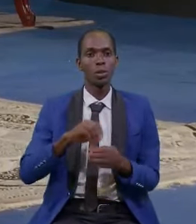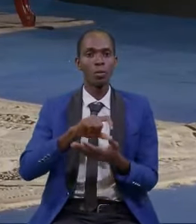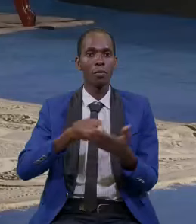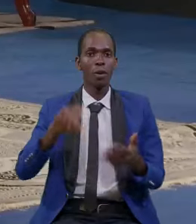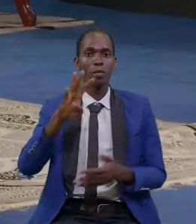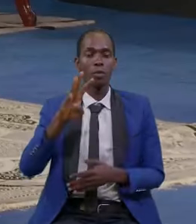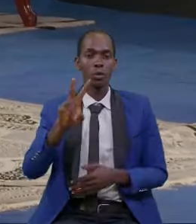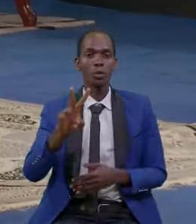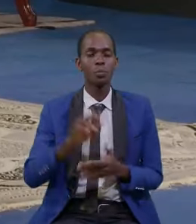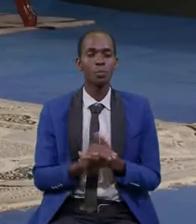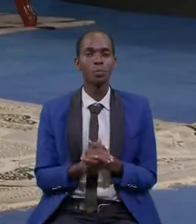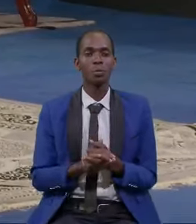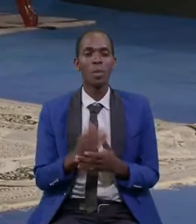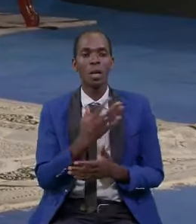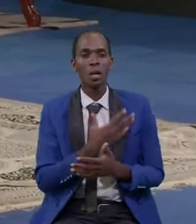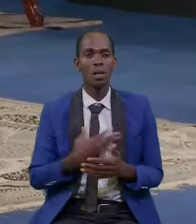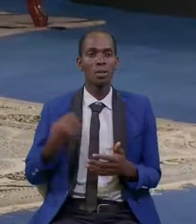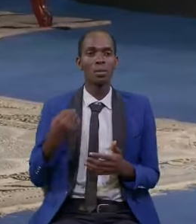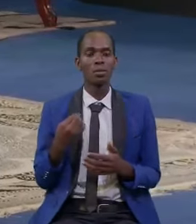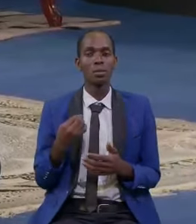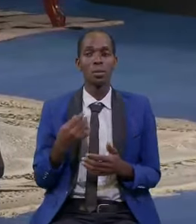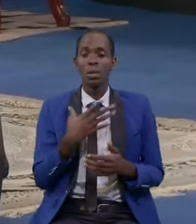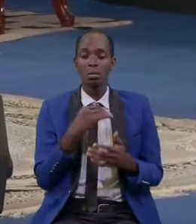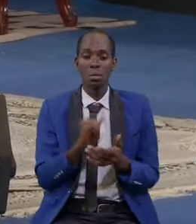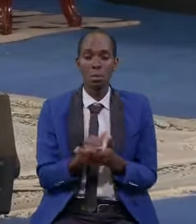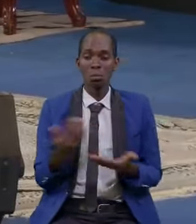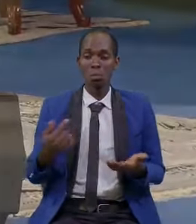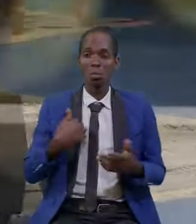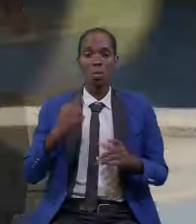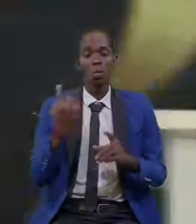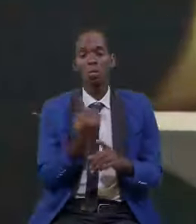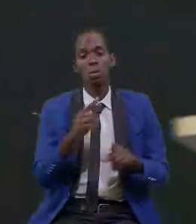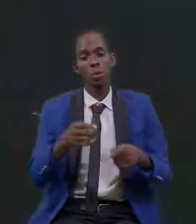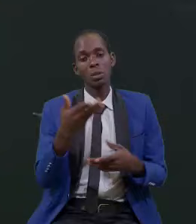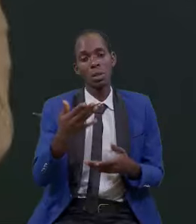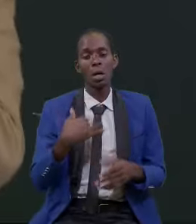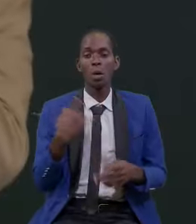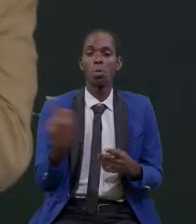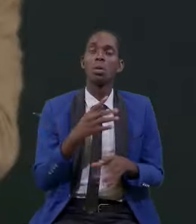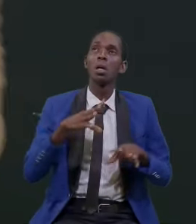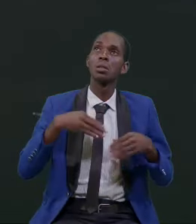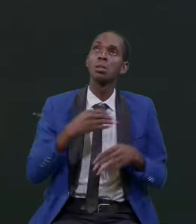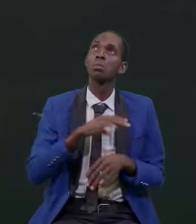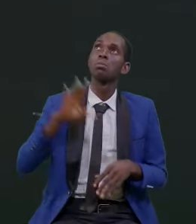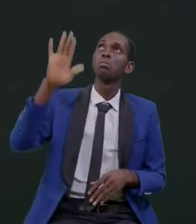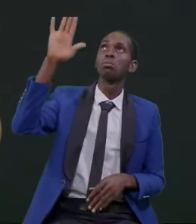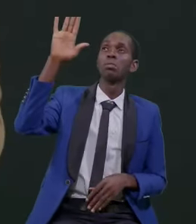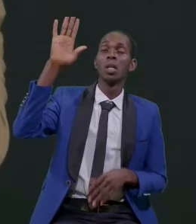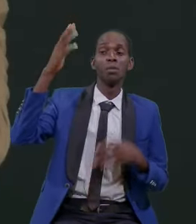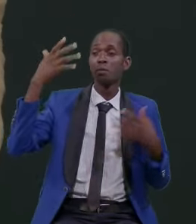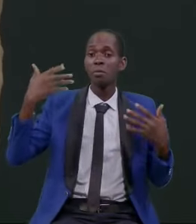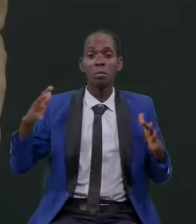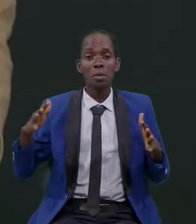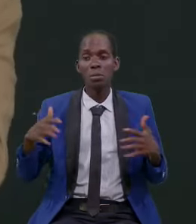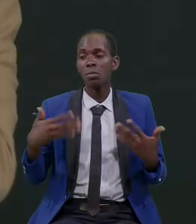verse 42, they didn't say, I just went there, I just raised up my hand, and now I am through. When the next